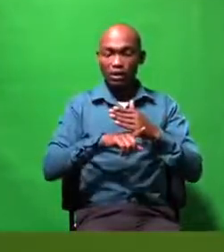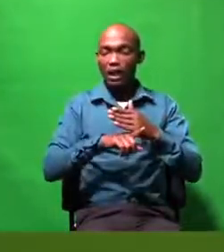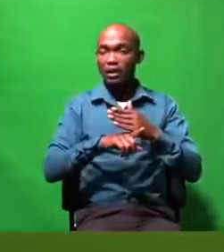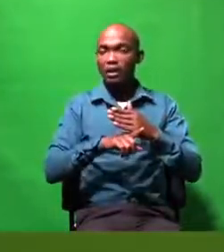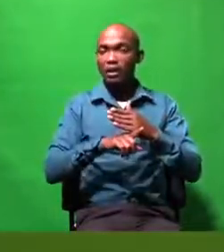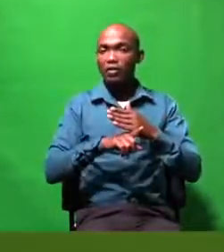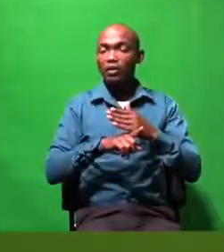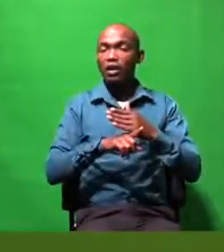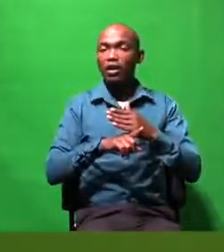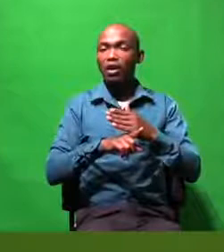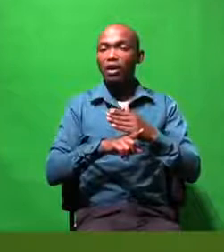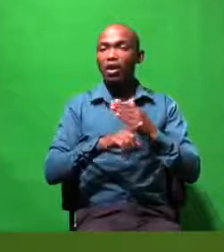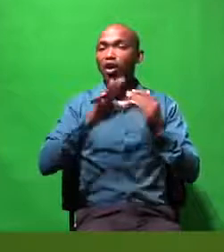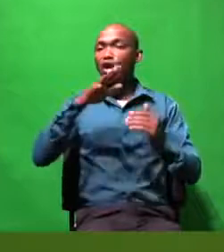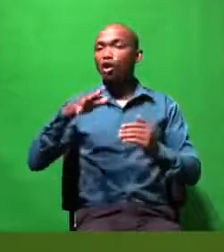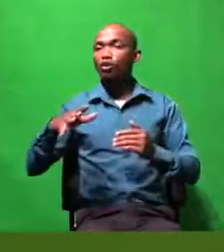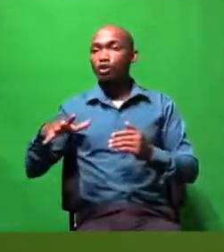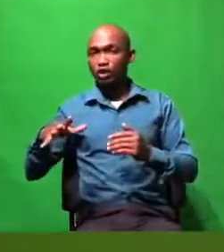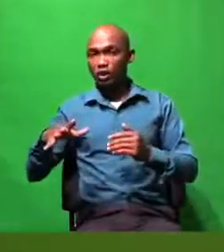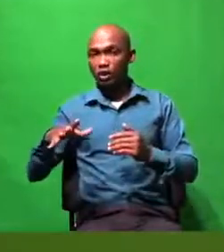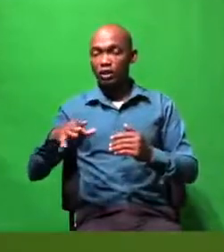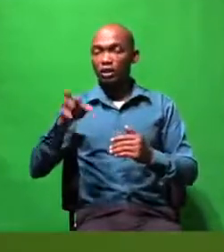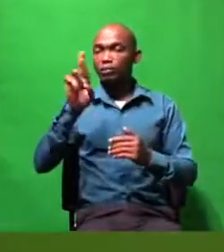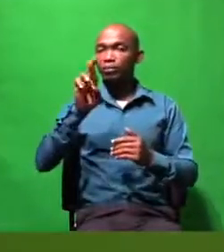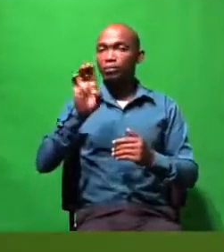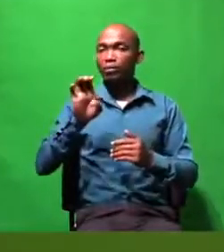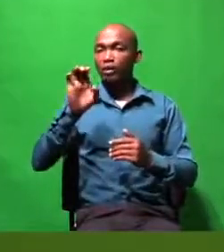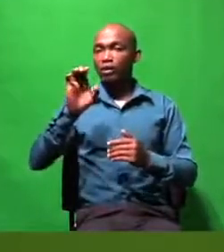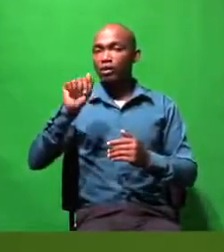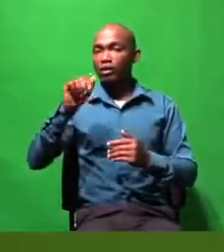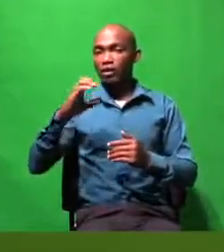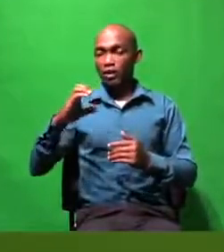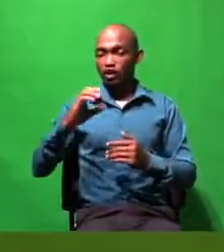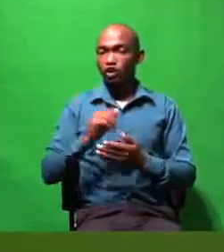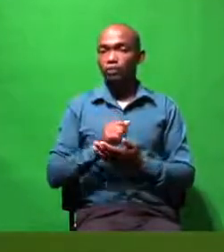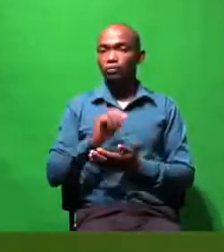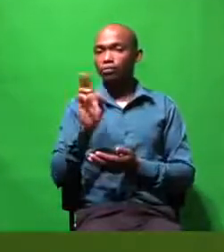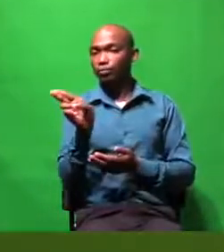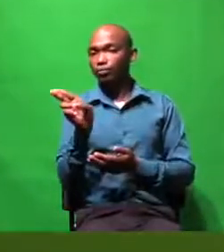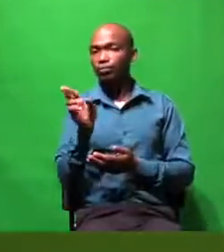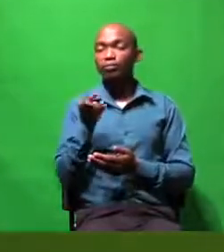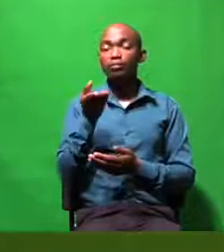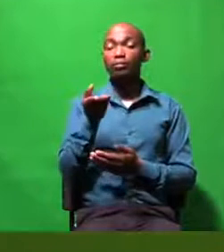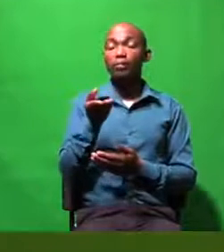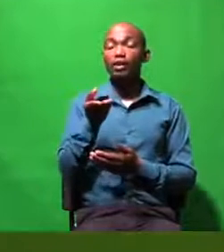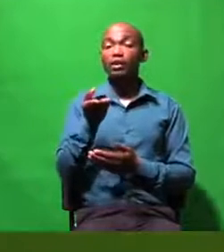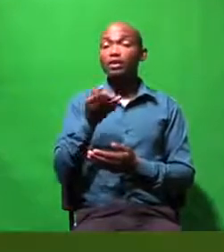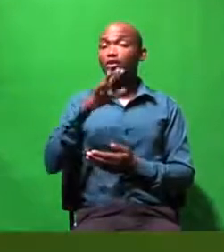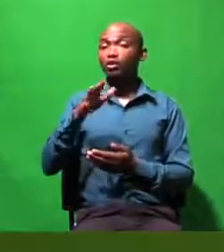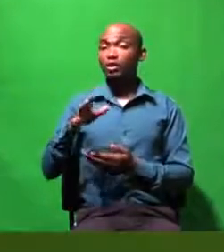This we call is oceanic ridge. We call it is oceanic